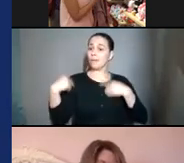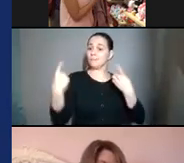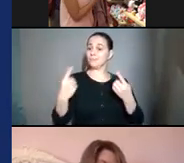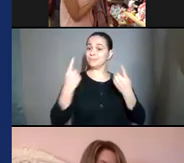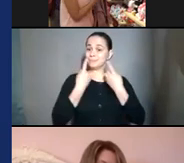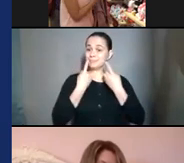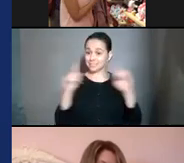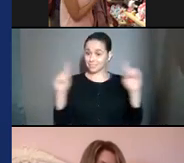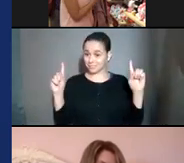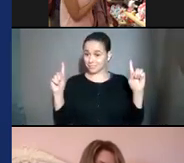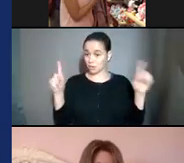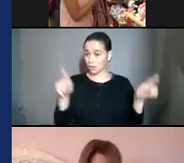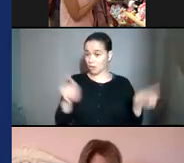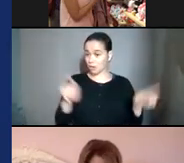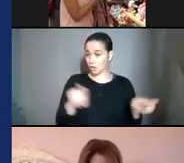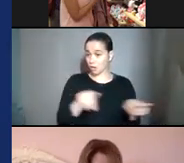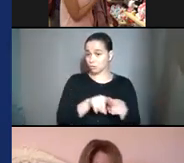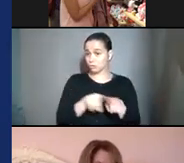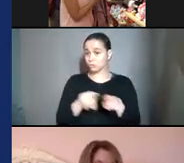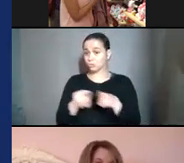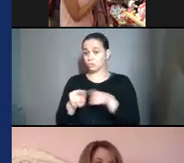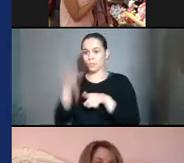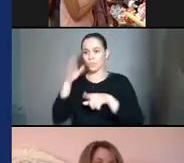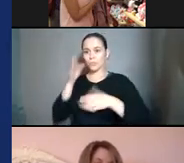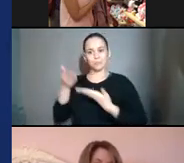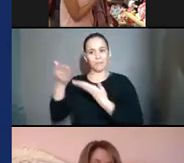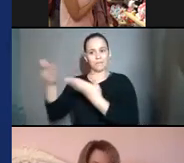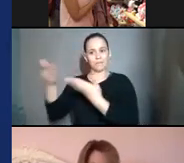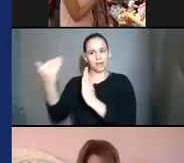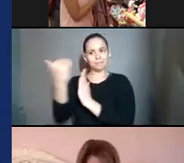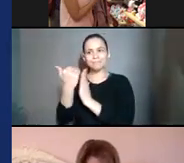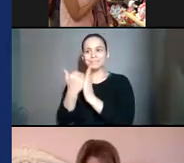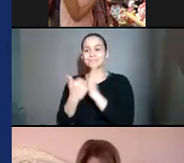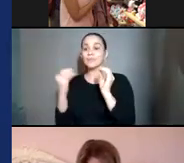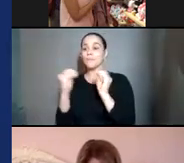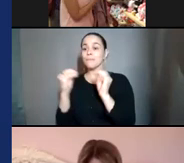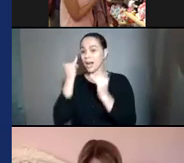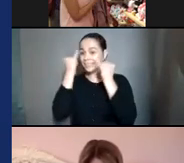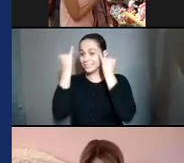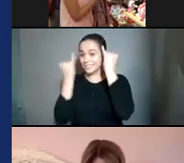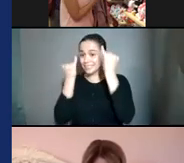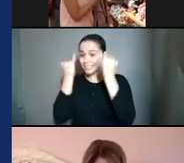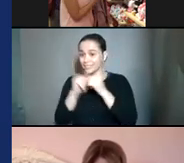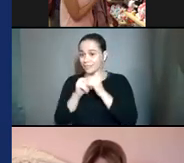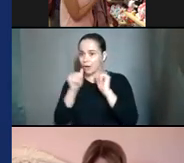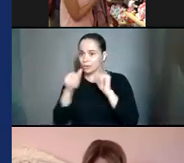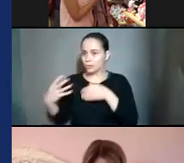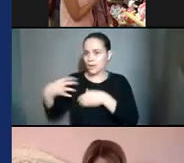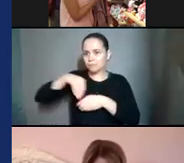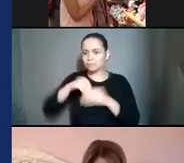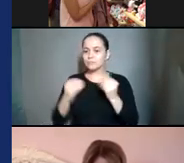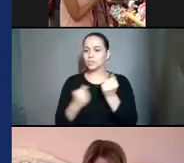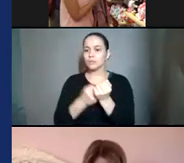and it will also provide you with ideas for you to support learning at home.